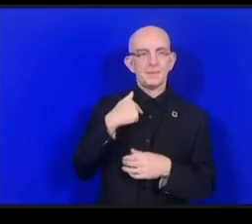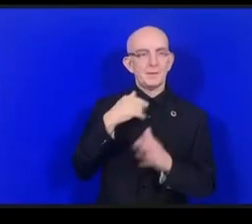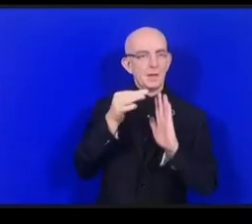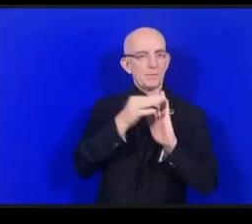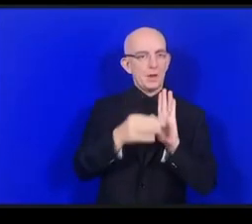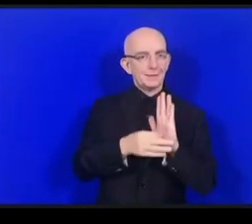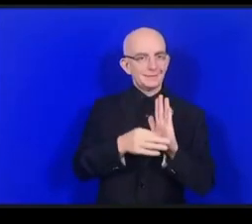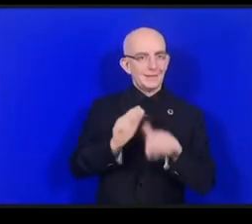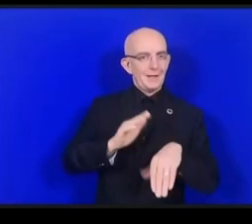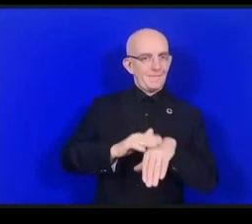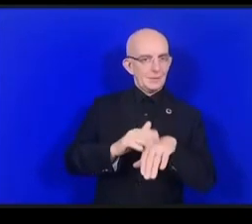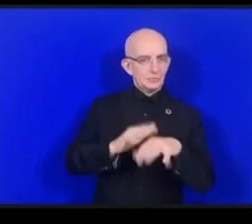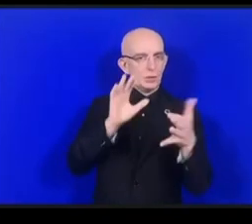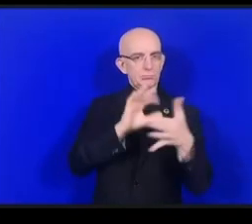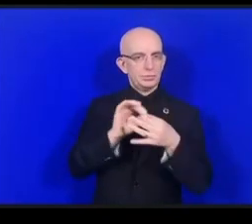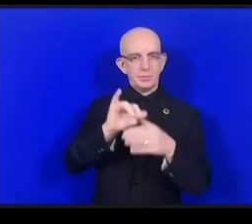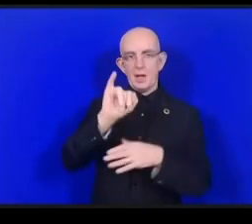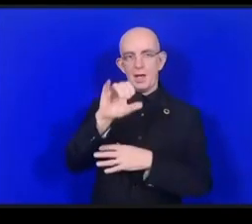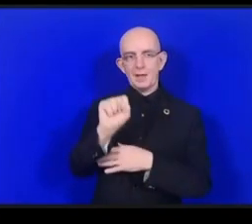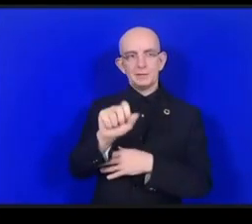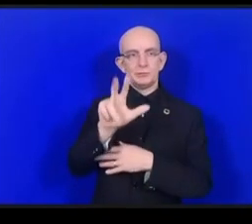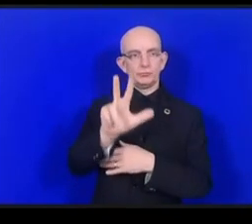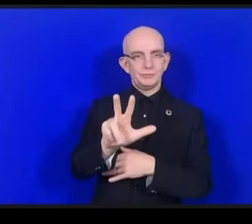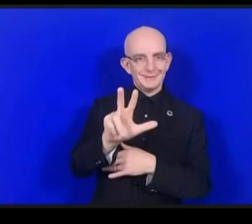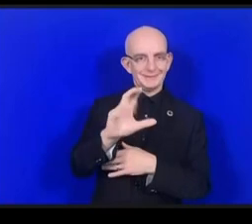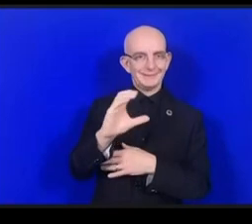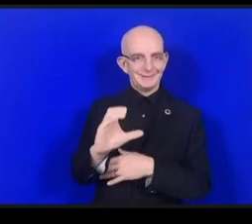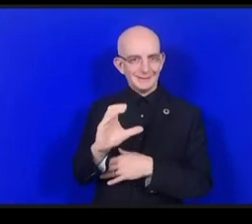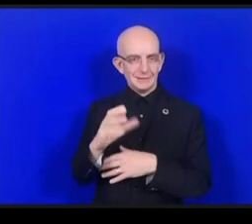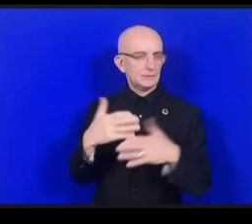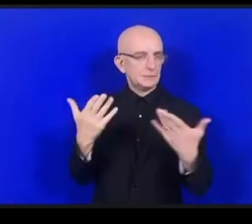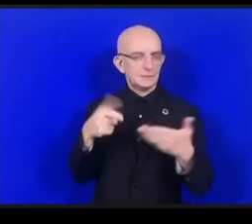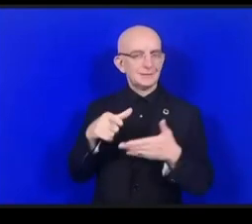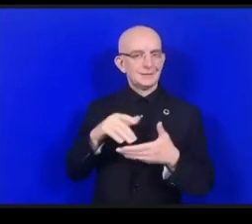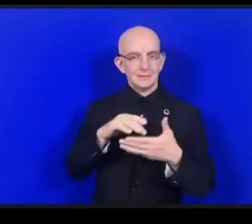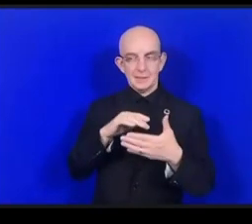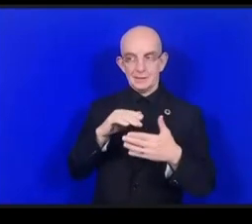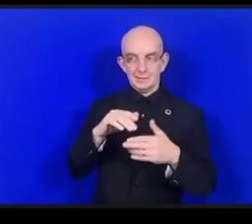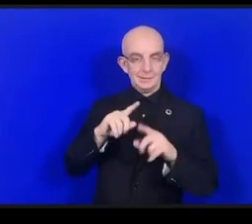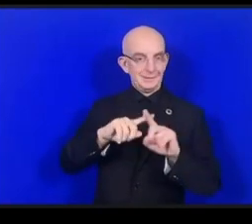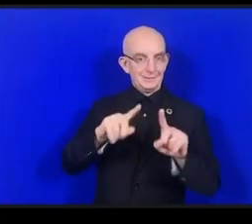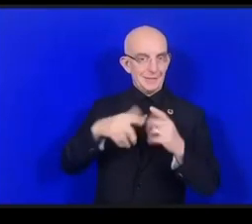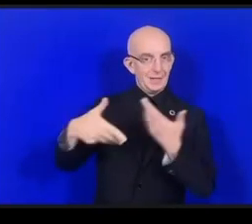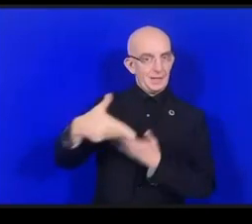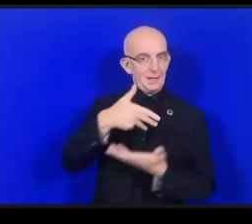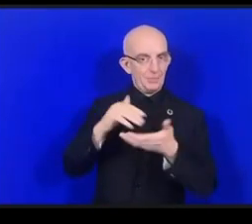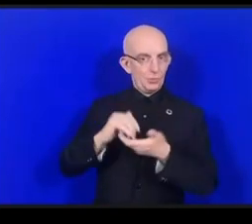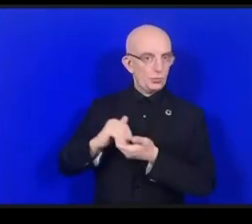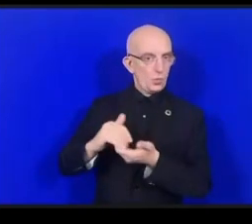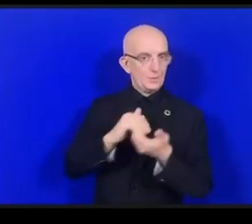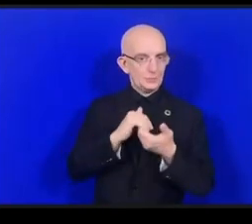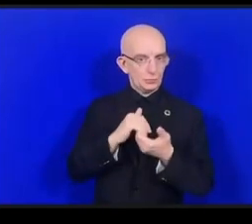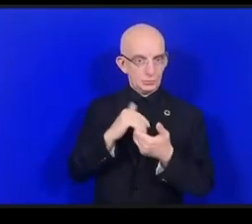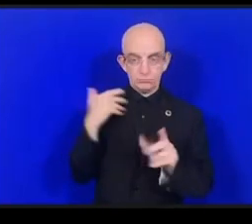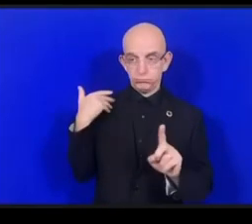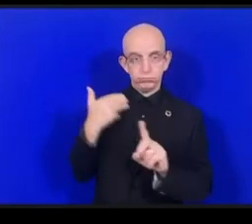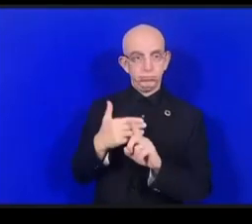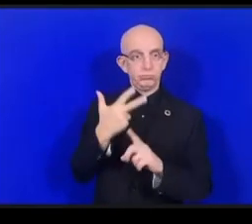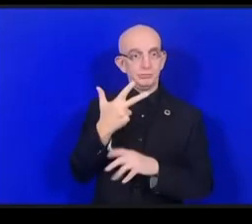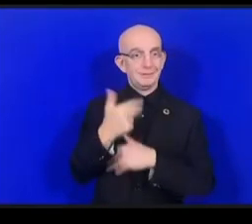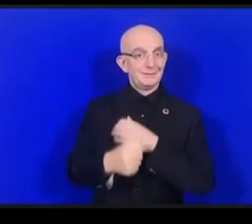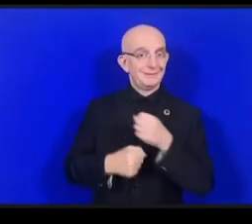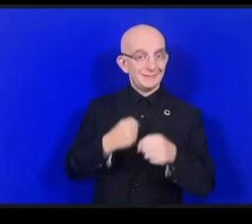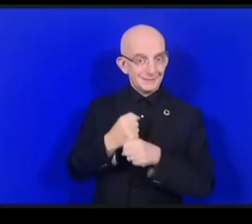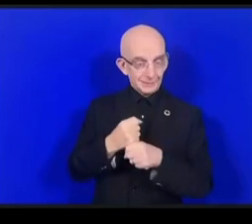been going for the last 3 years. IS3C stands for Internet Standards, Security and